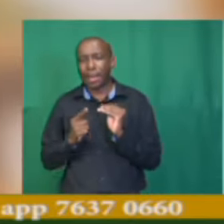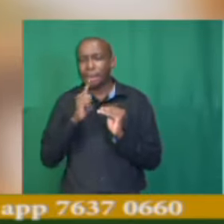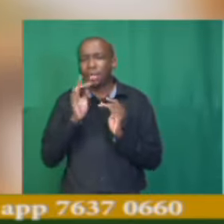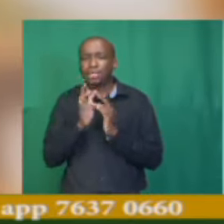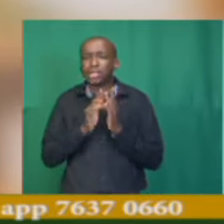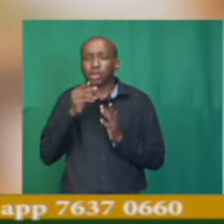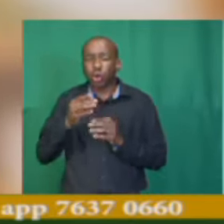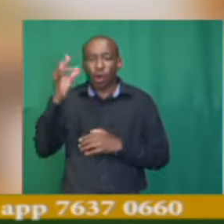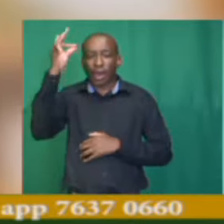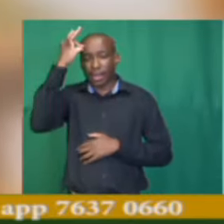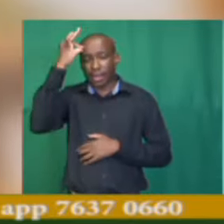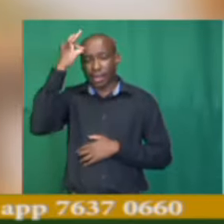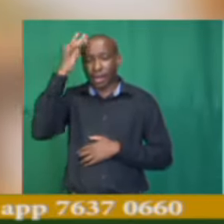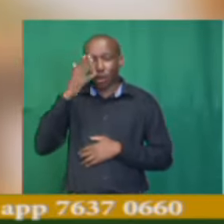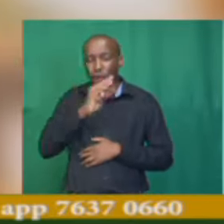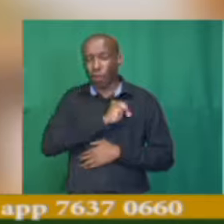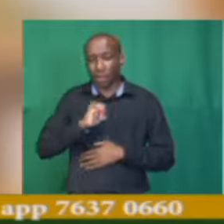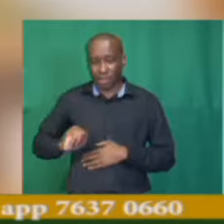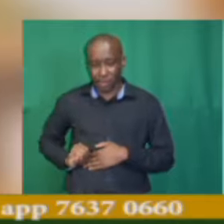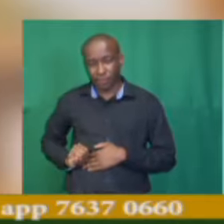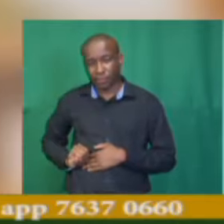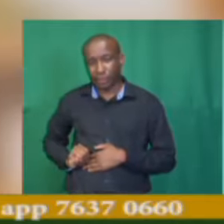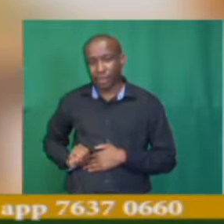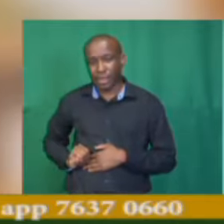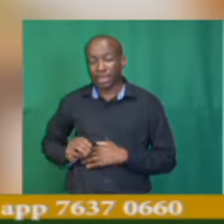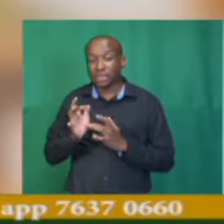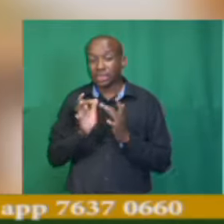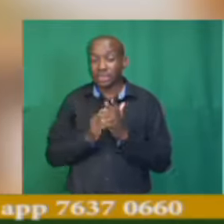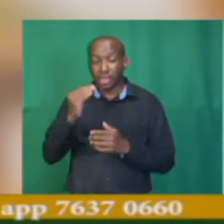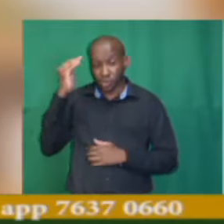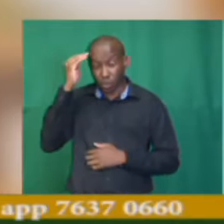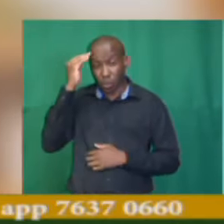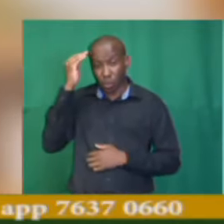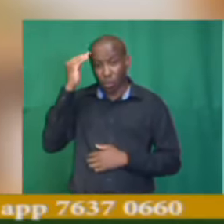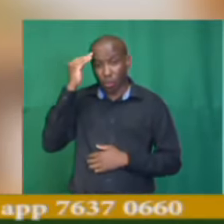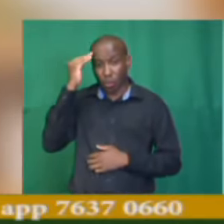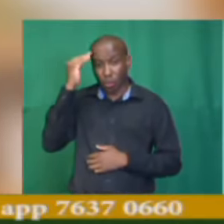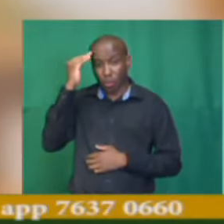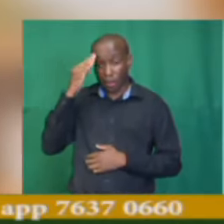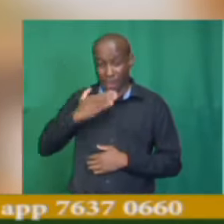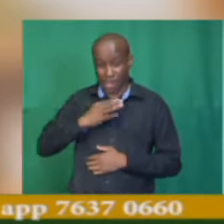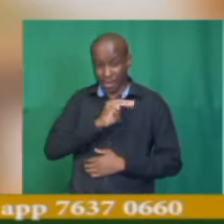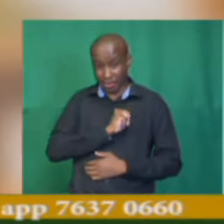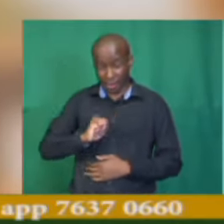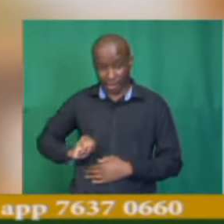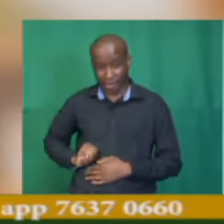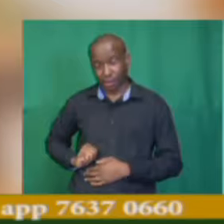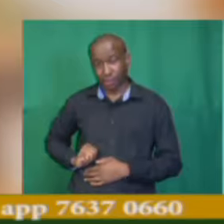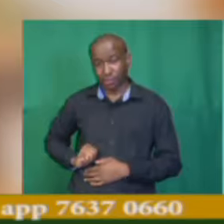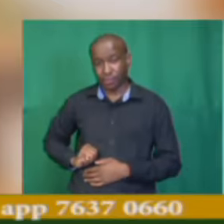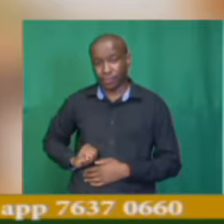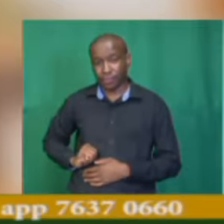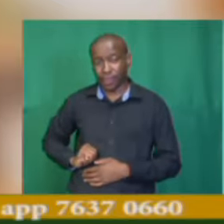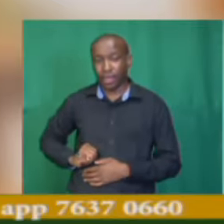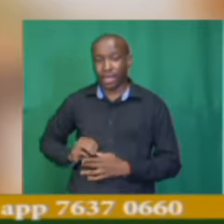as well as he was the Messiah. Jesus Christ knew that he was the Messiah. He knew that